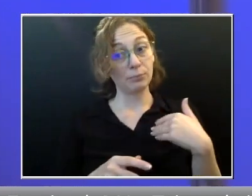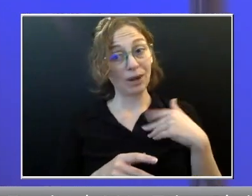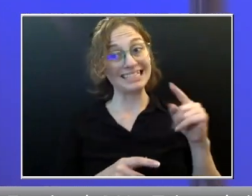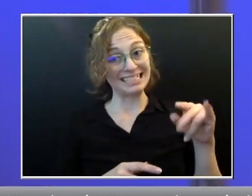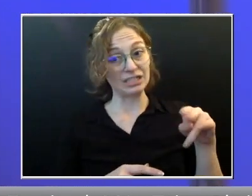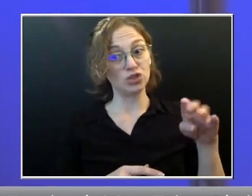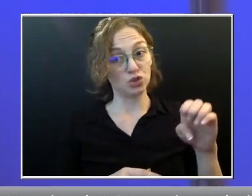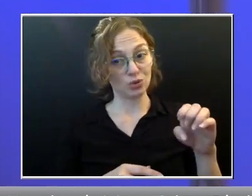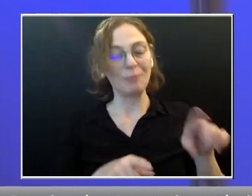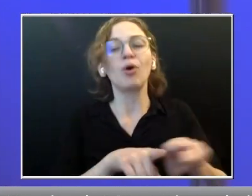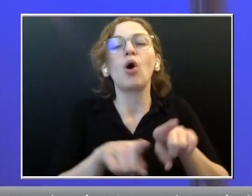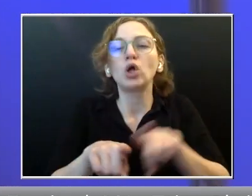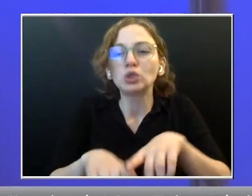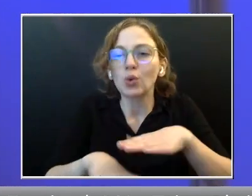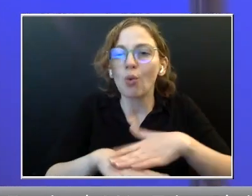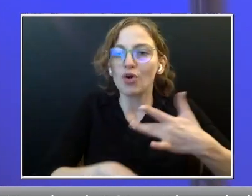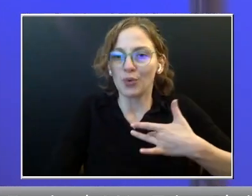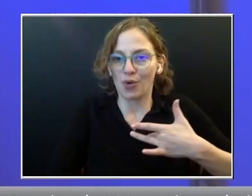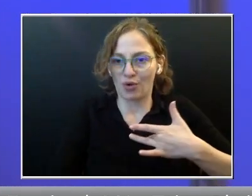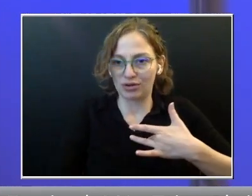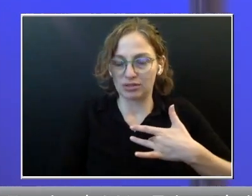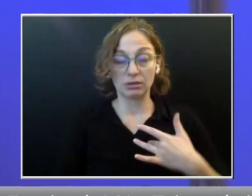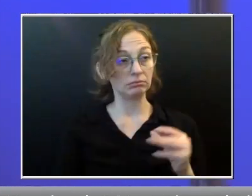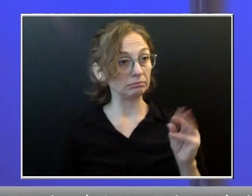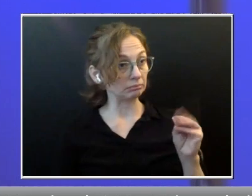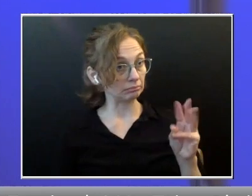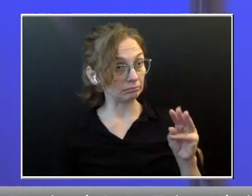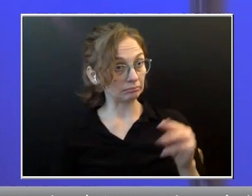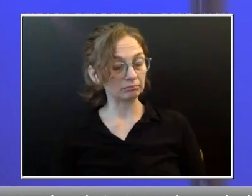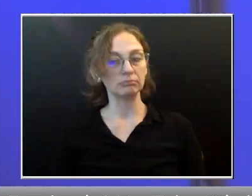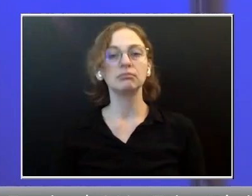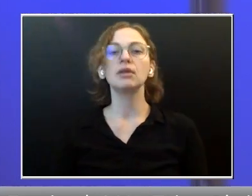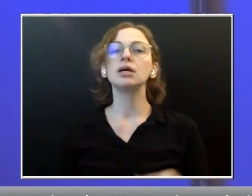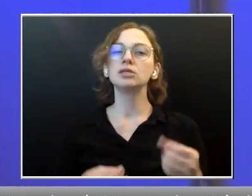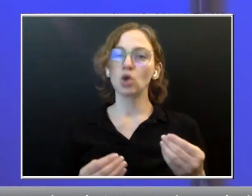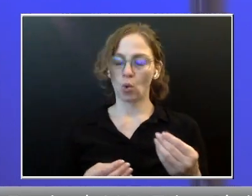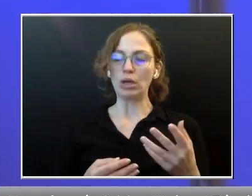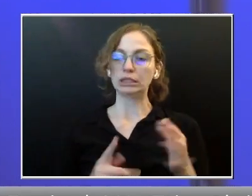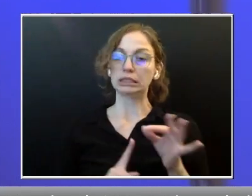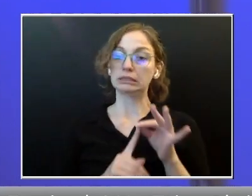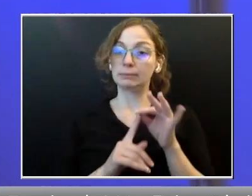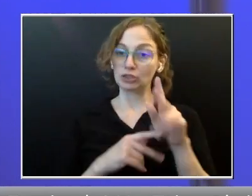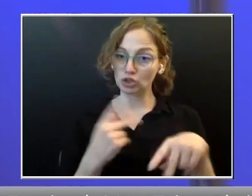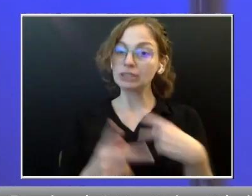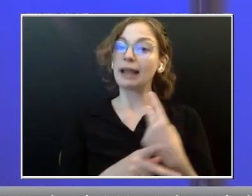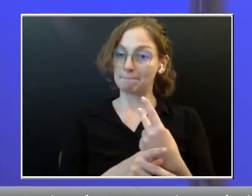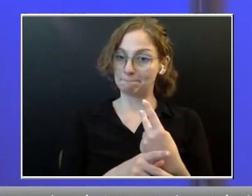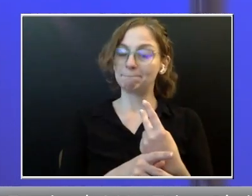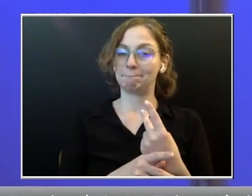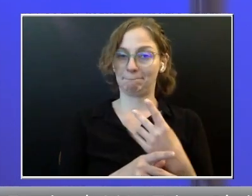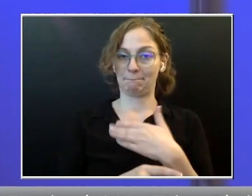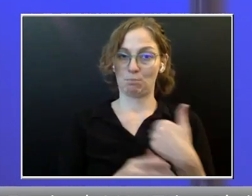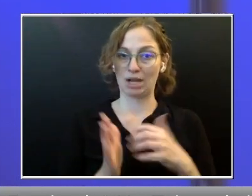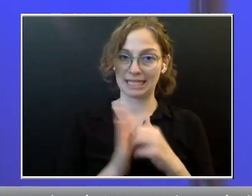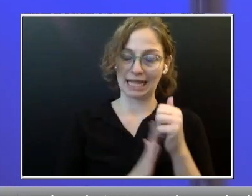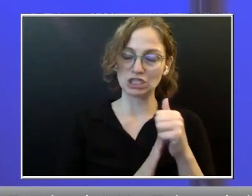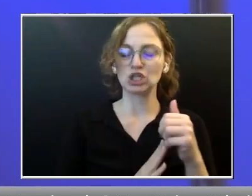wow. So she had a special type of breast cancer called HER2 positive, estrogen receptor